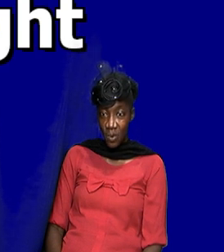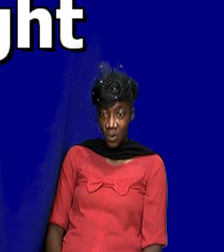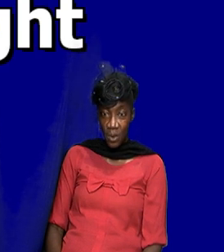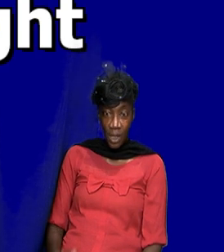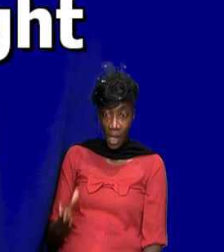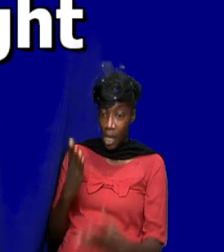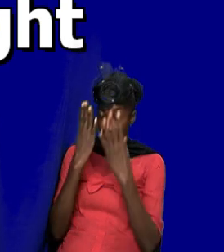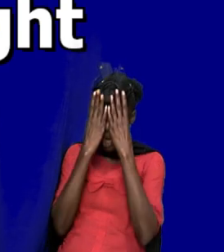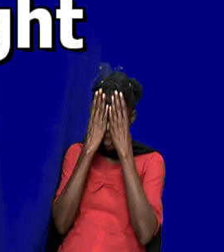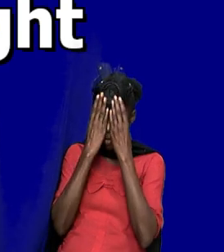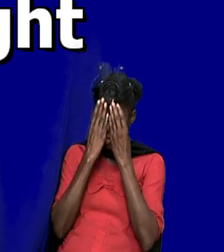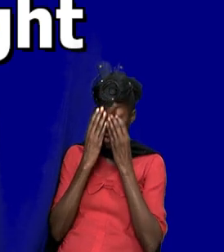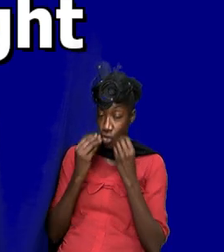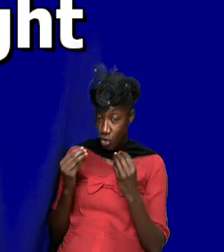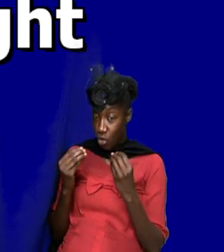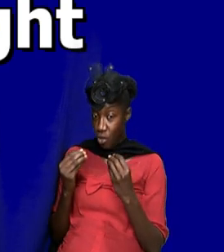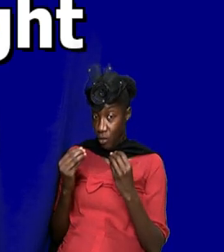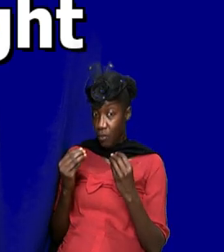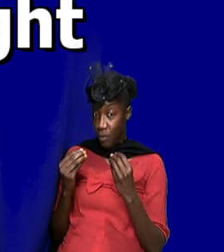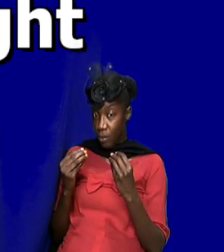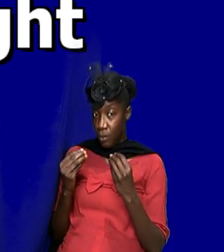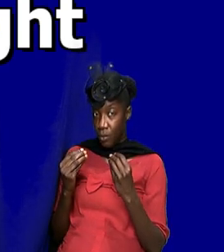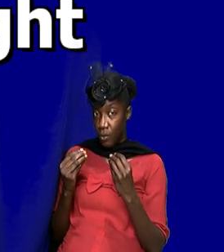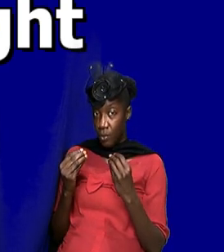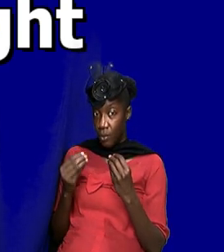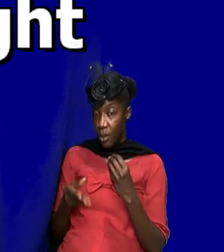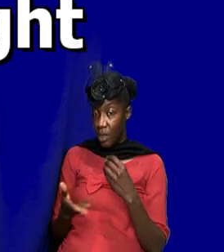Because the people see with their own eyes.